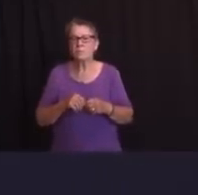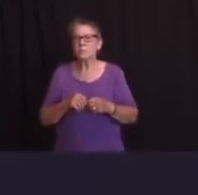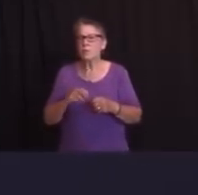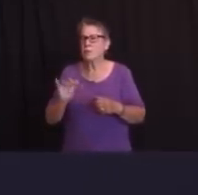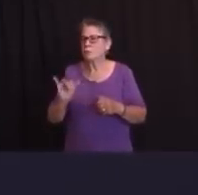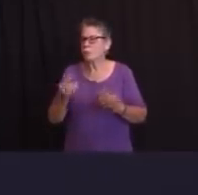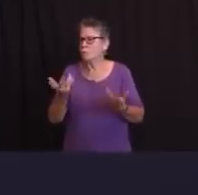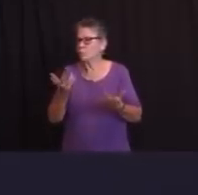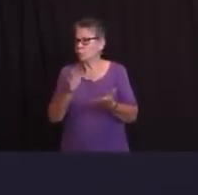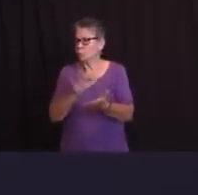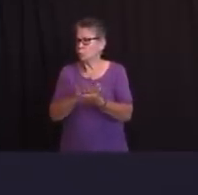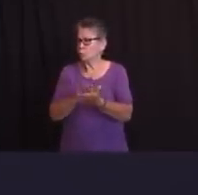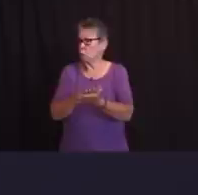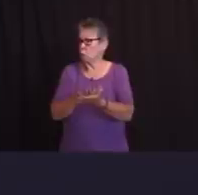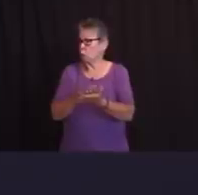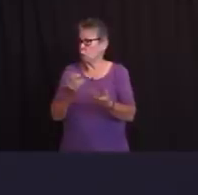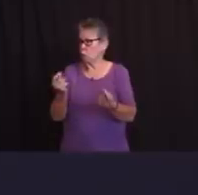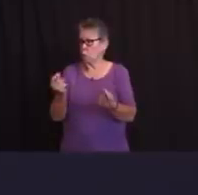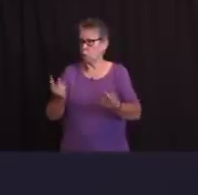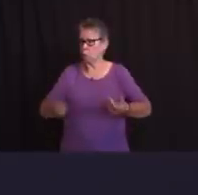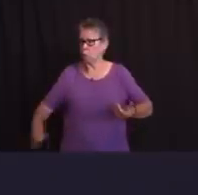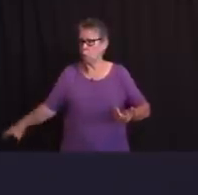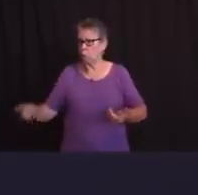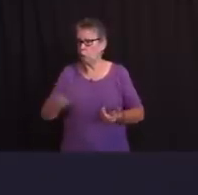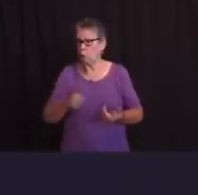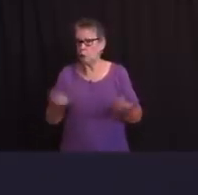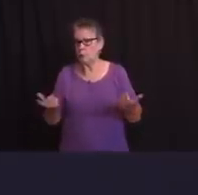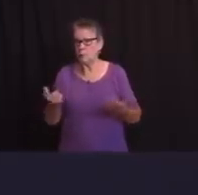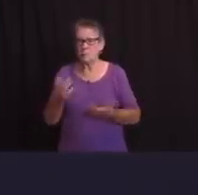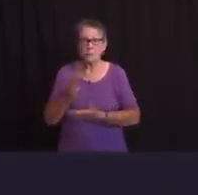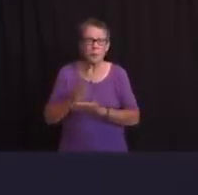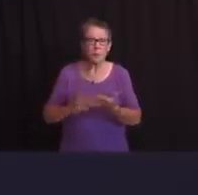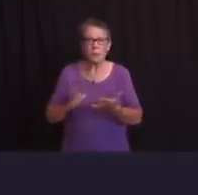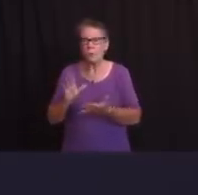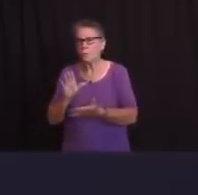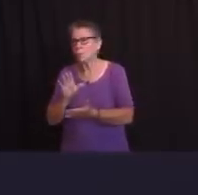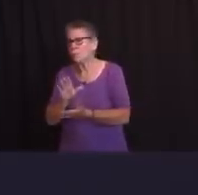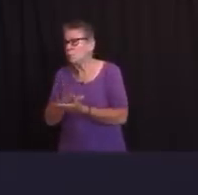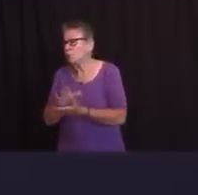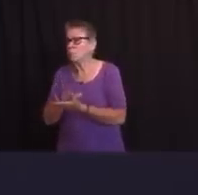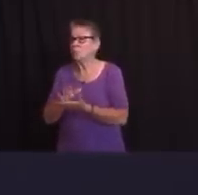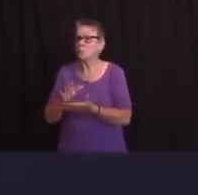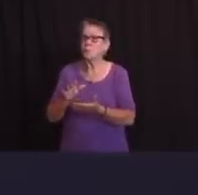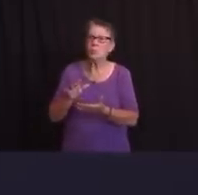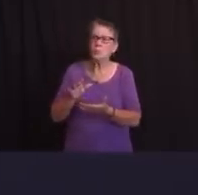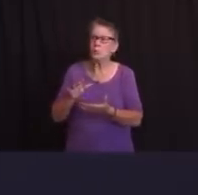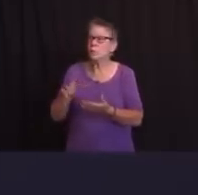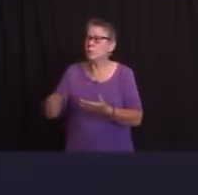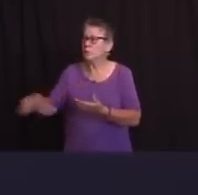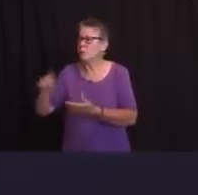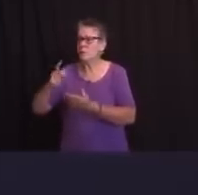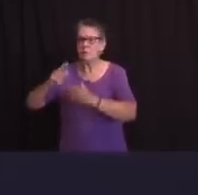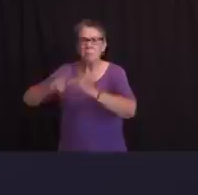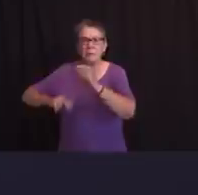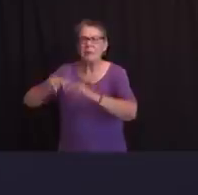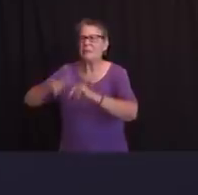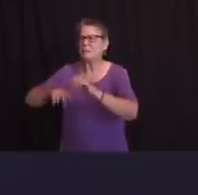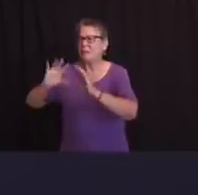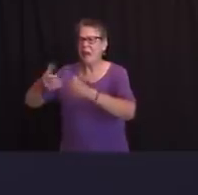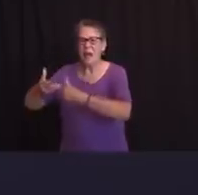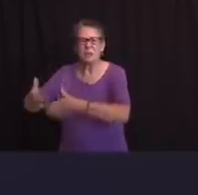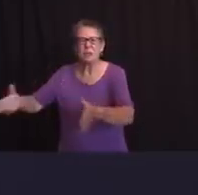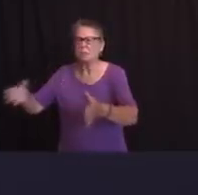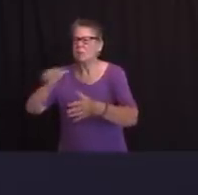that conditions in some schools are deplorable. Do you have any response to that? And do you think it's acceptable for students and staff in these districts to return